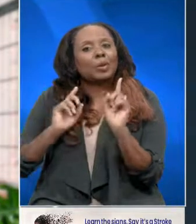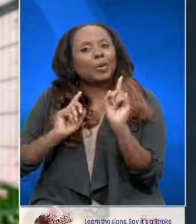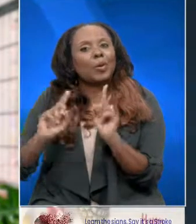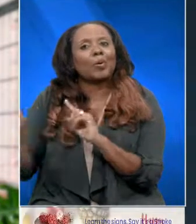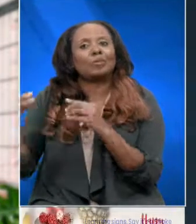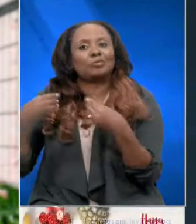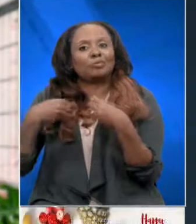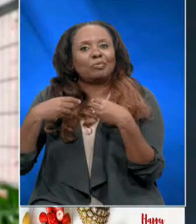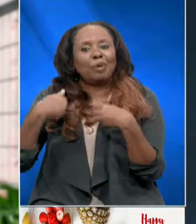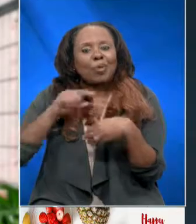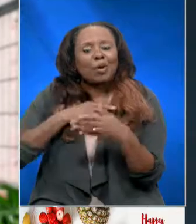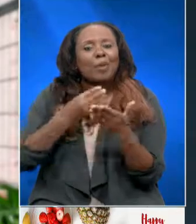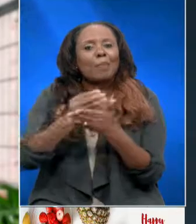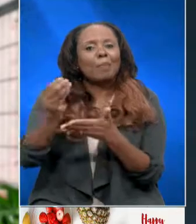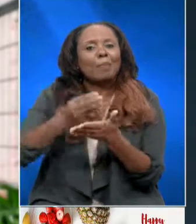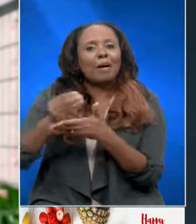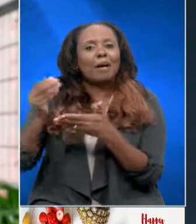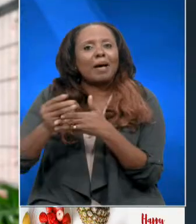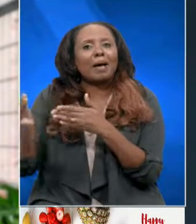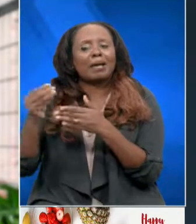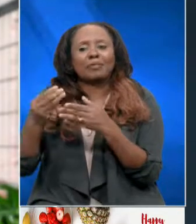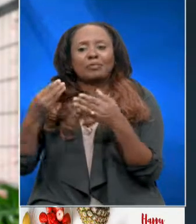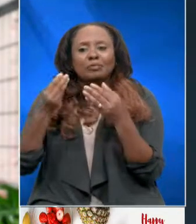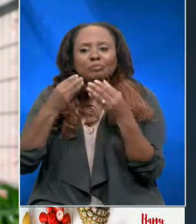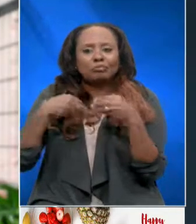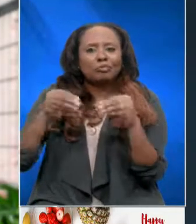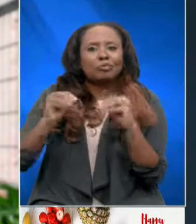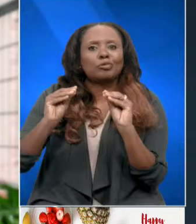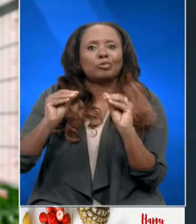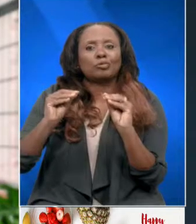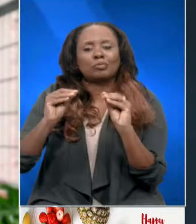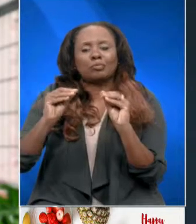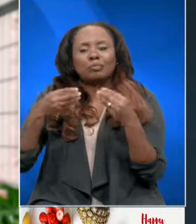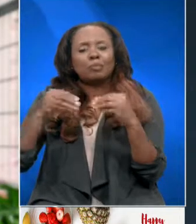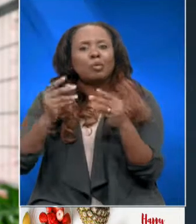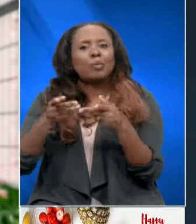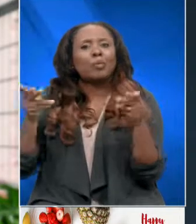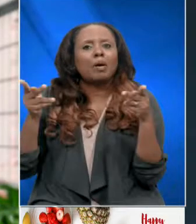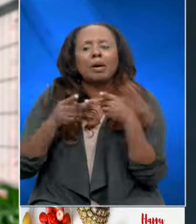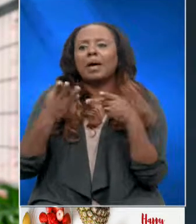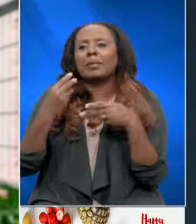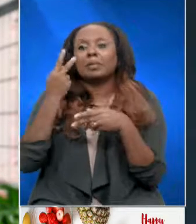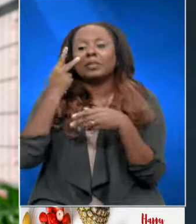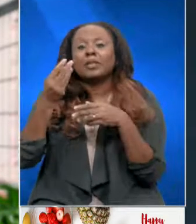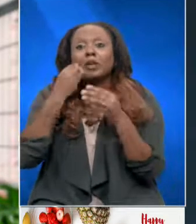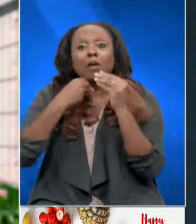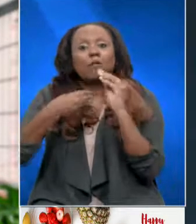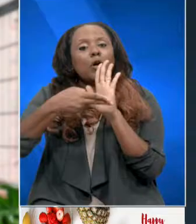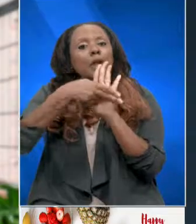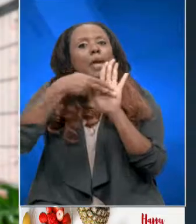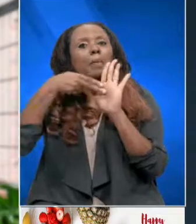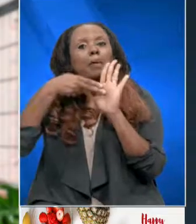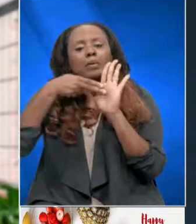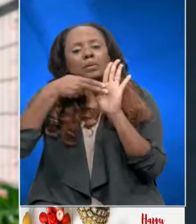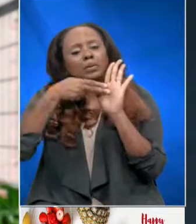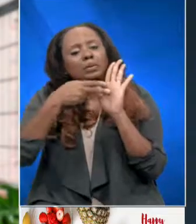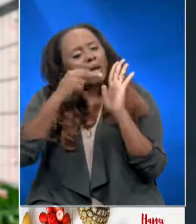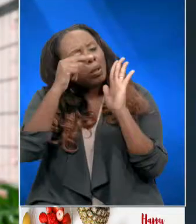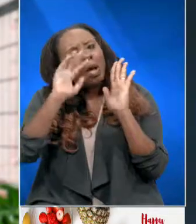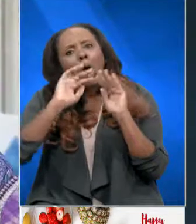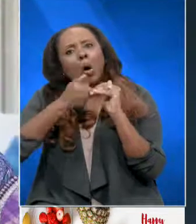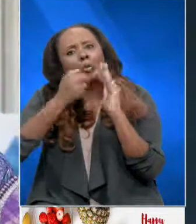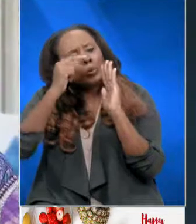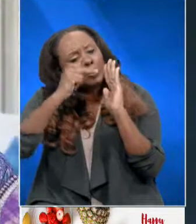guide us on this question of food labels, what to look for when we go to the supermarket.